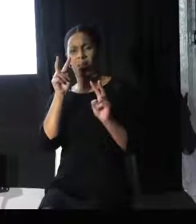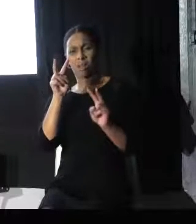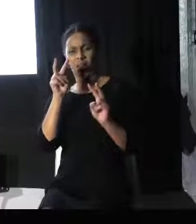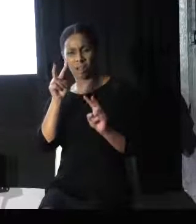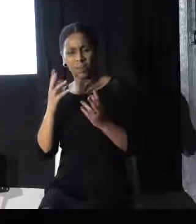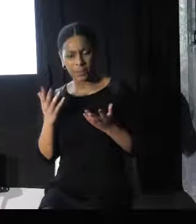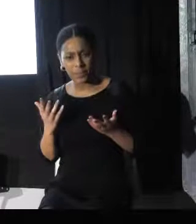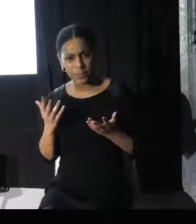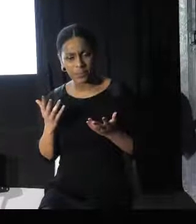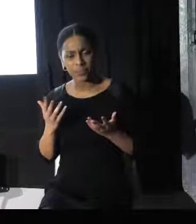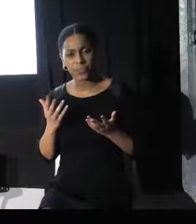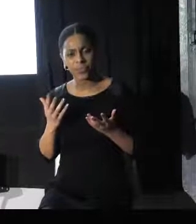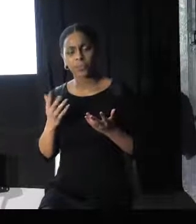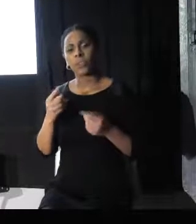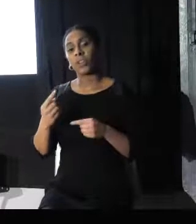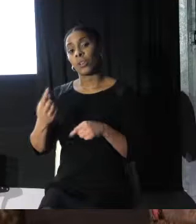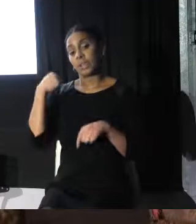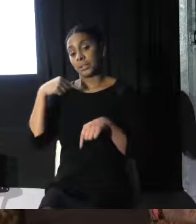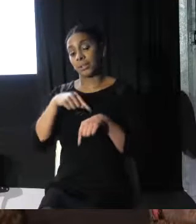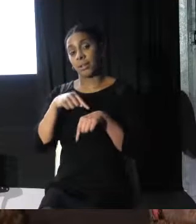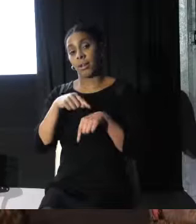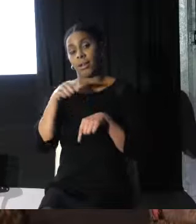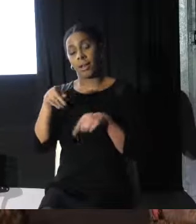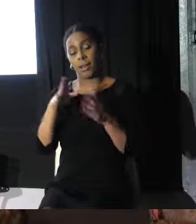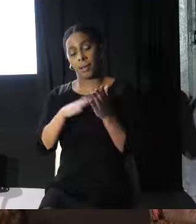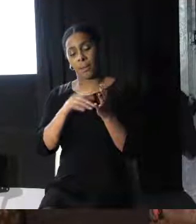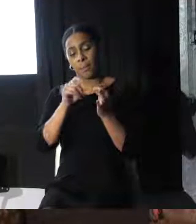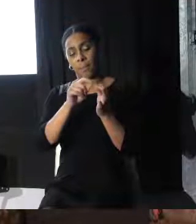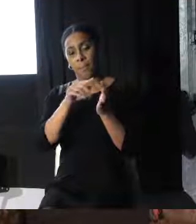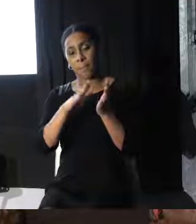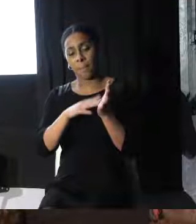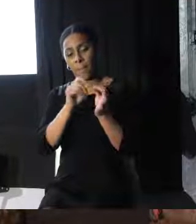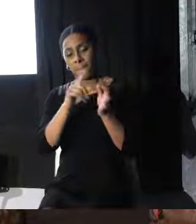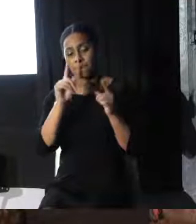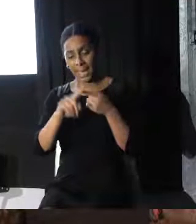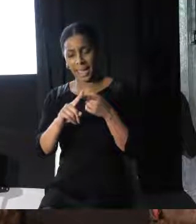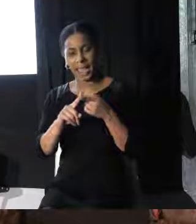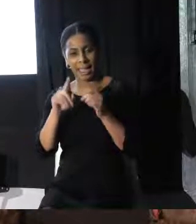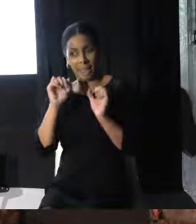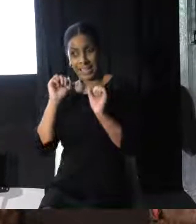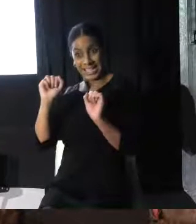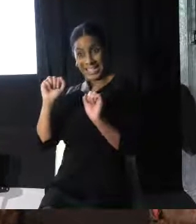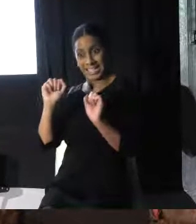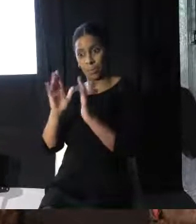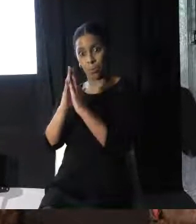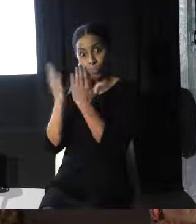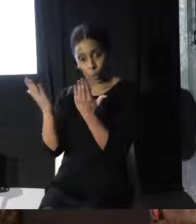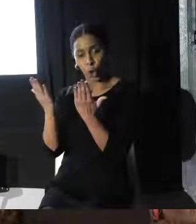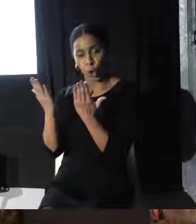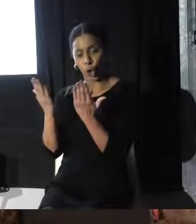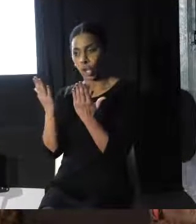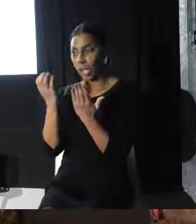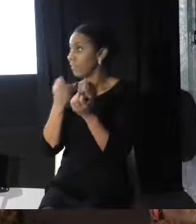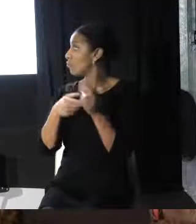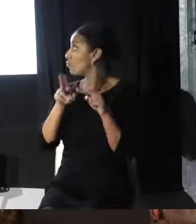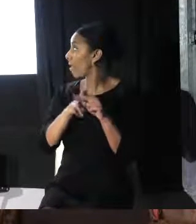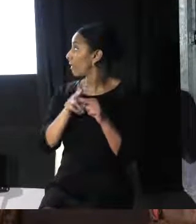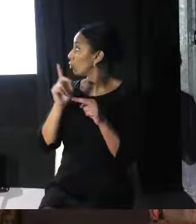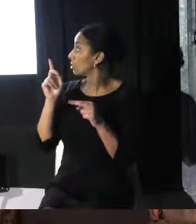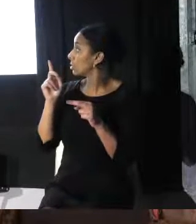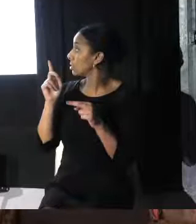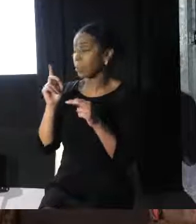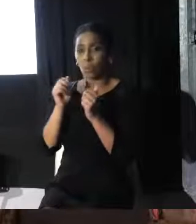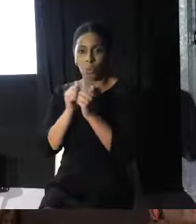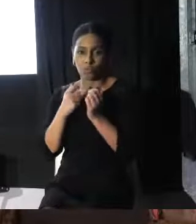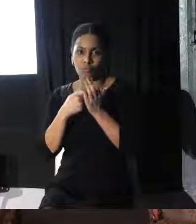at the time, Achille Mbembe in 2016, here's a reference as well to his most recent book, which I absolutely recommend